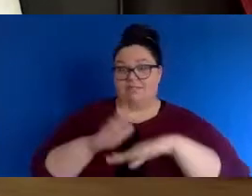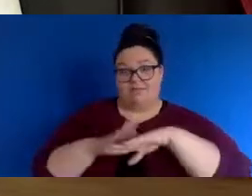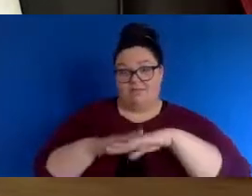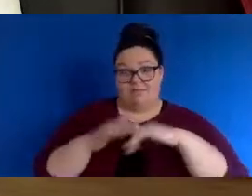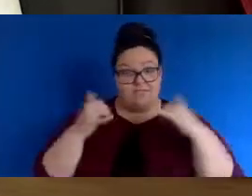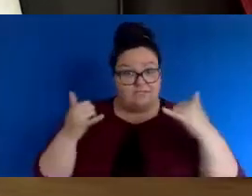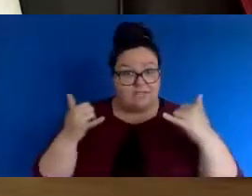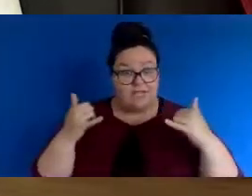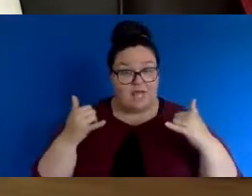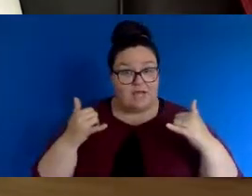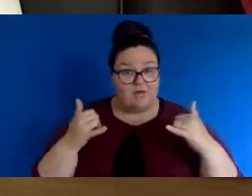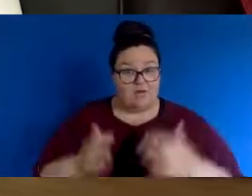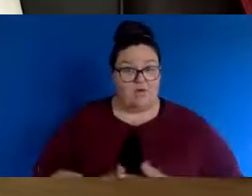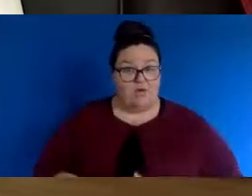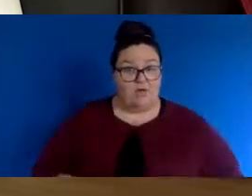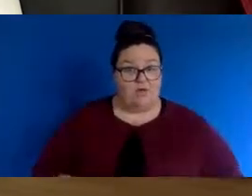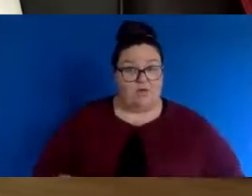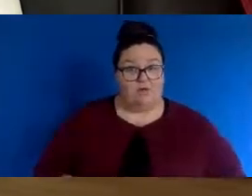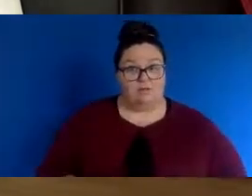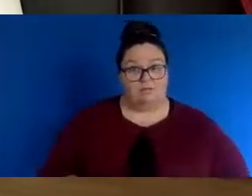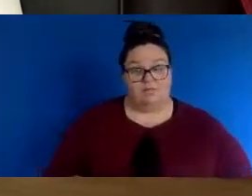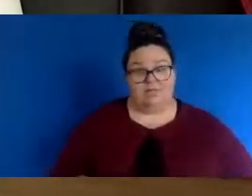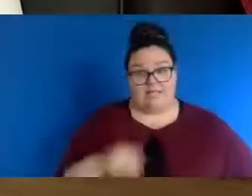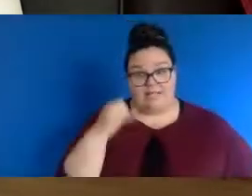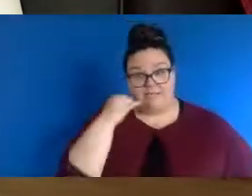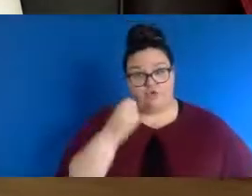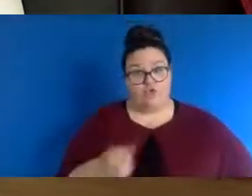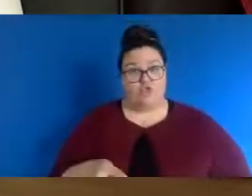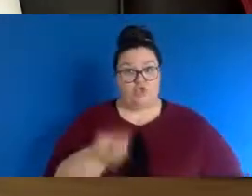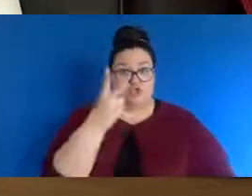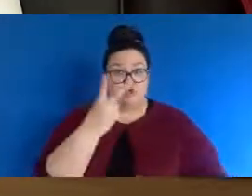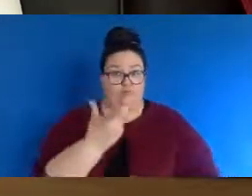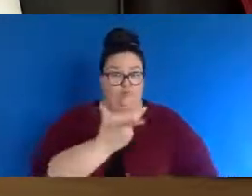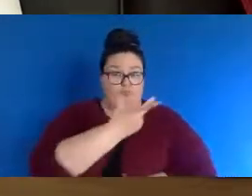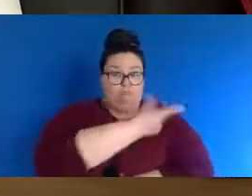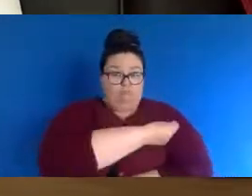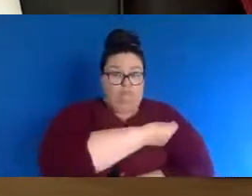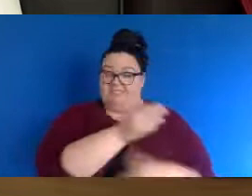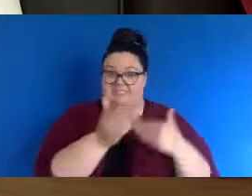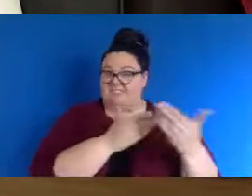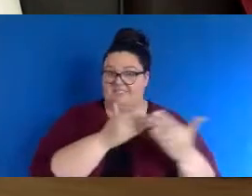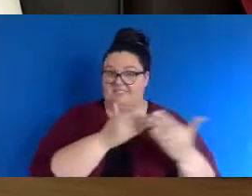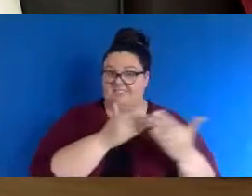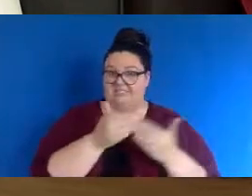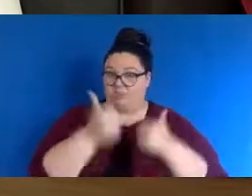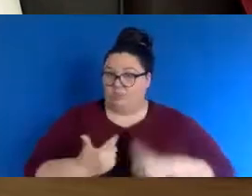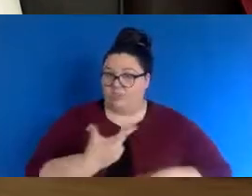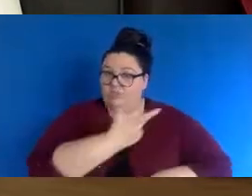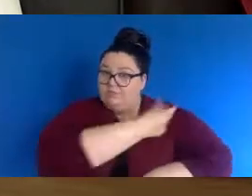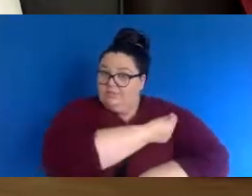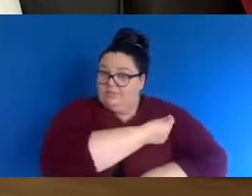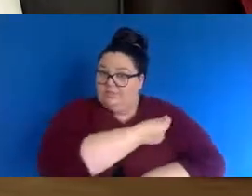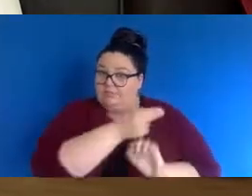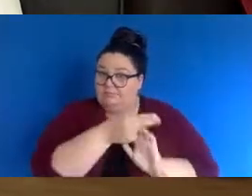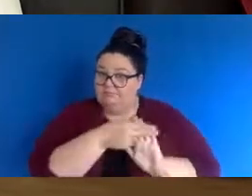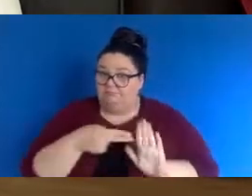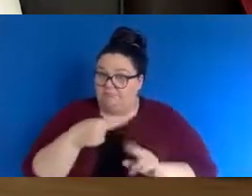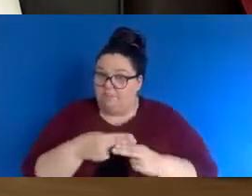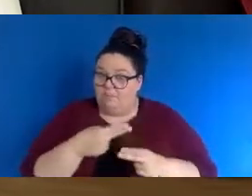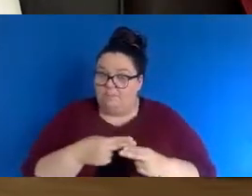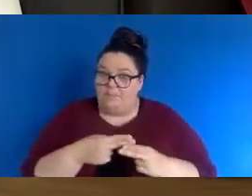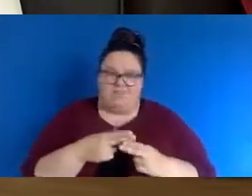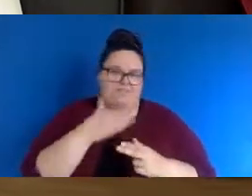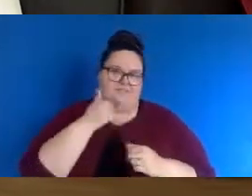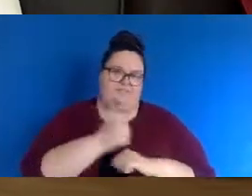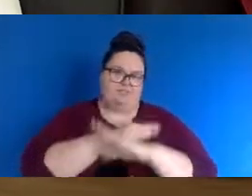is that by having 2 doses on board of whichever vaccines you have is the best protection that we can offer